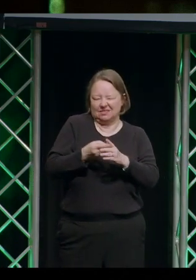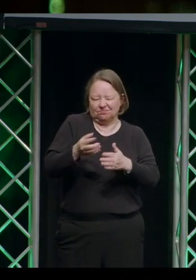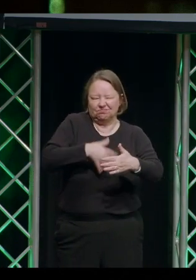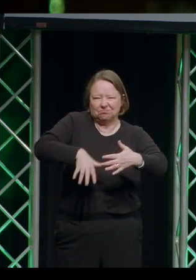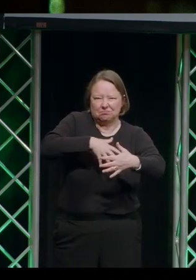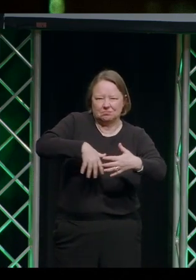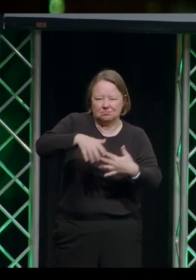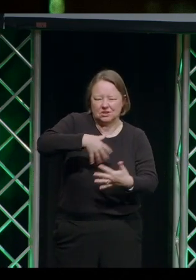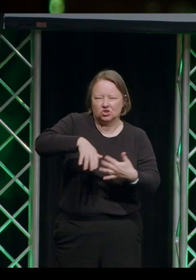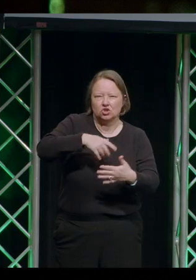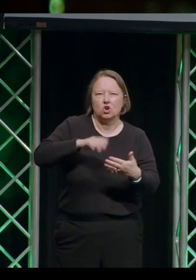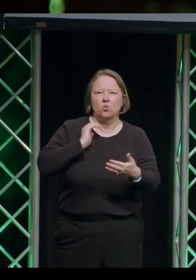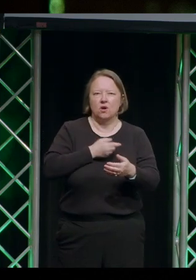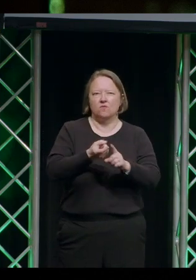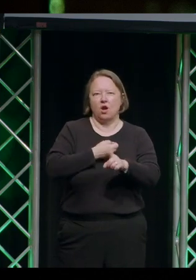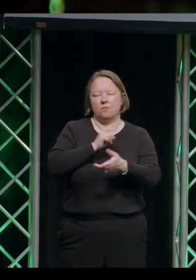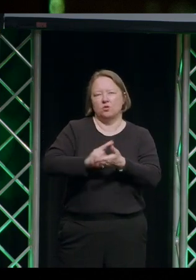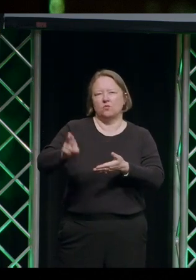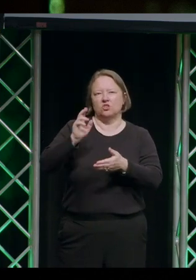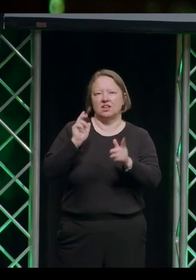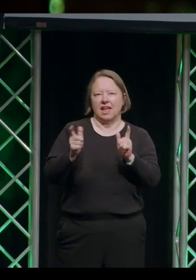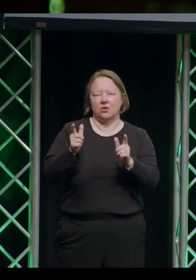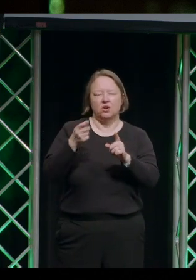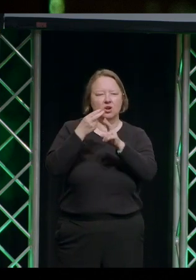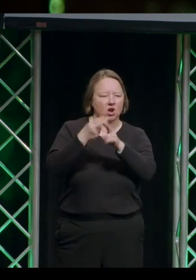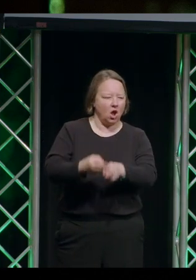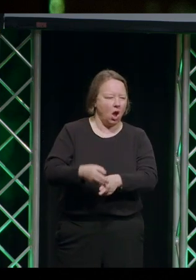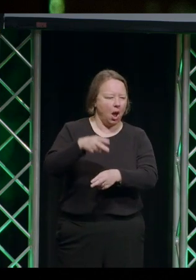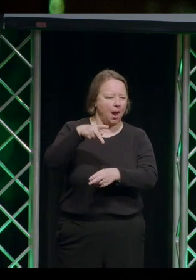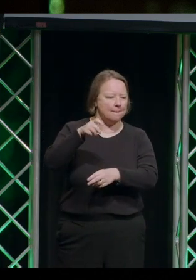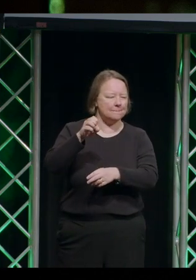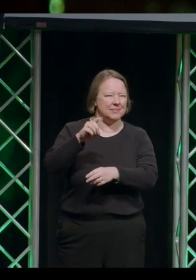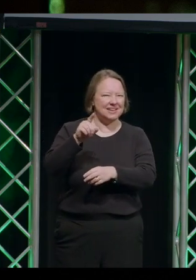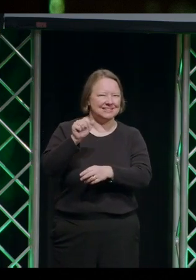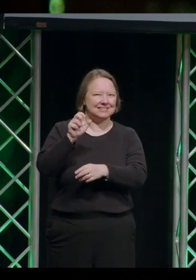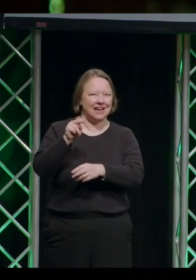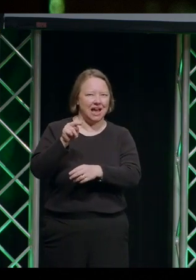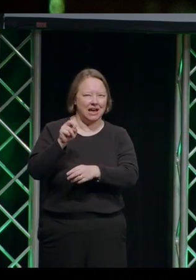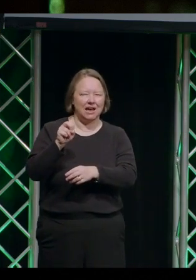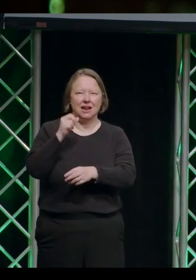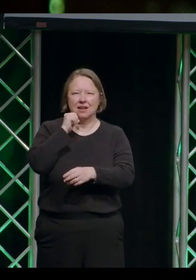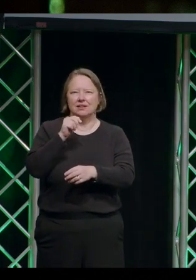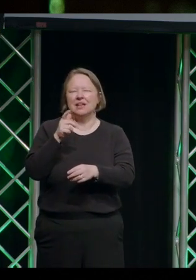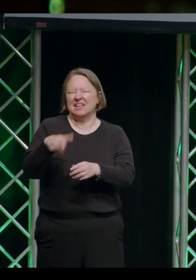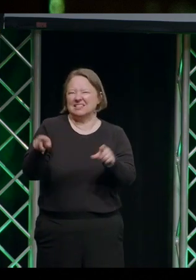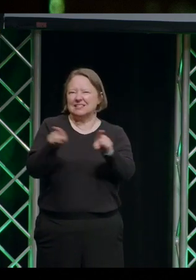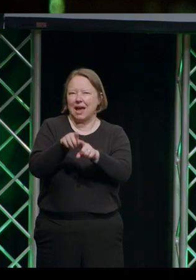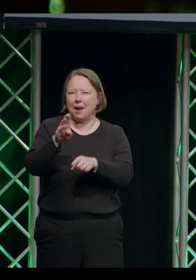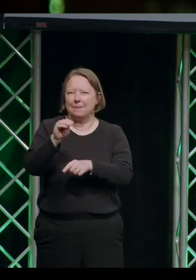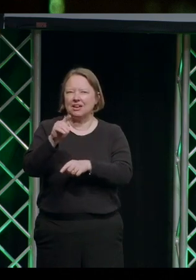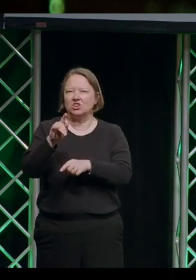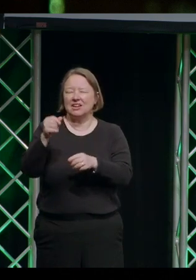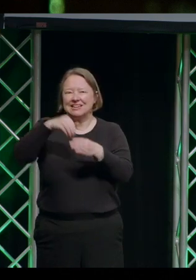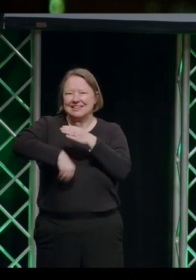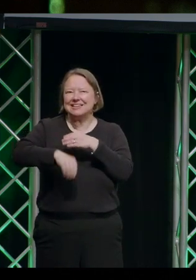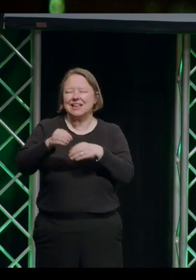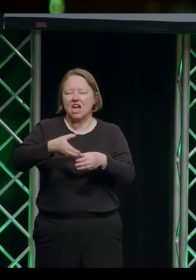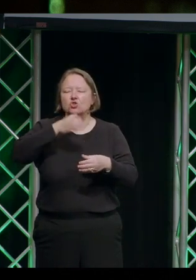a member at the University of Calgary, and it is called Zainab, that's the bacteria name. And same bacteria that you find in kombucha, you drink